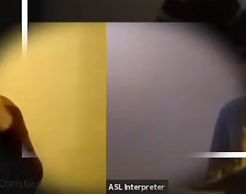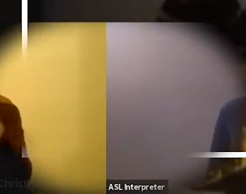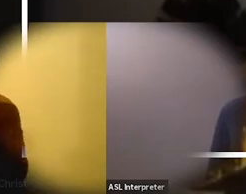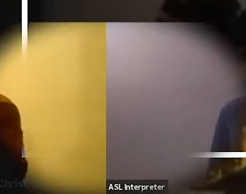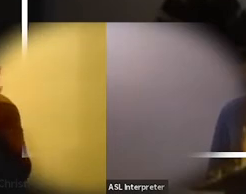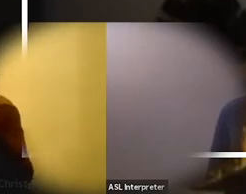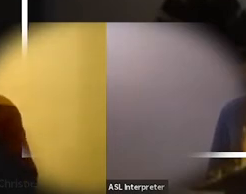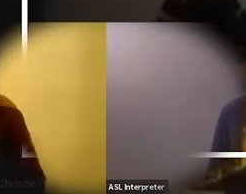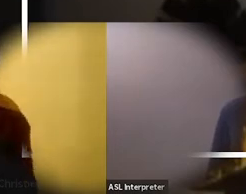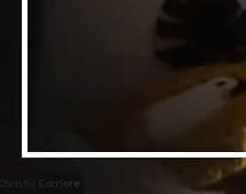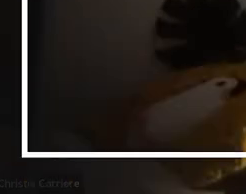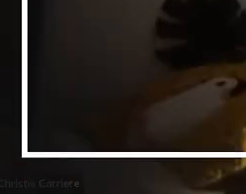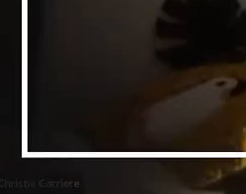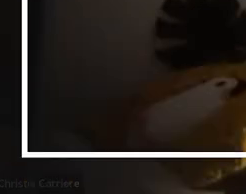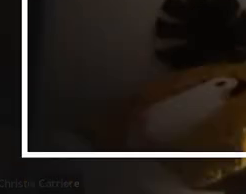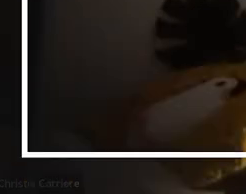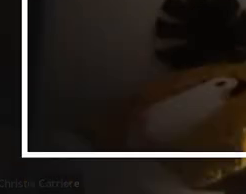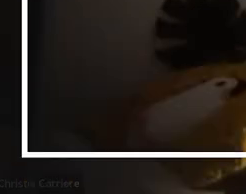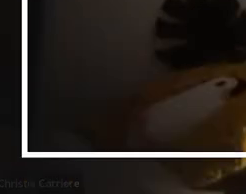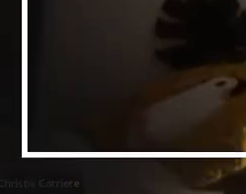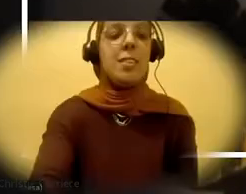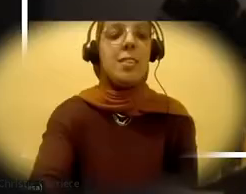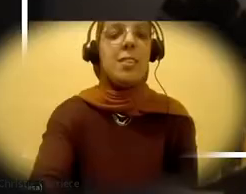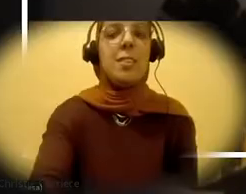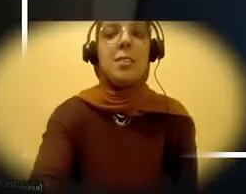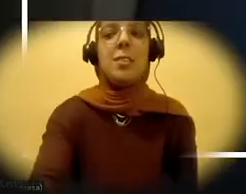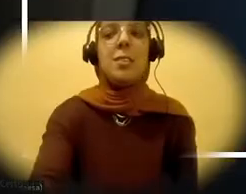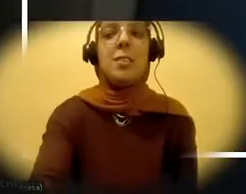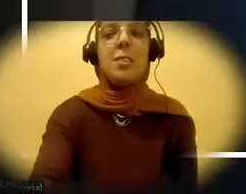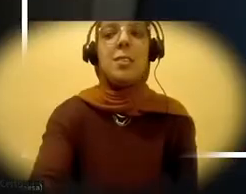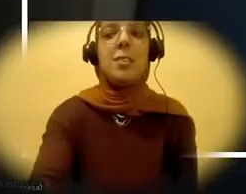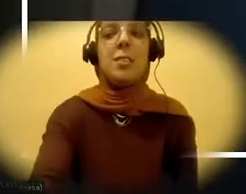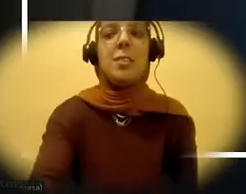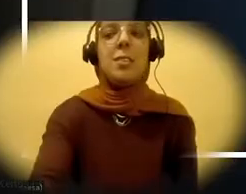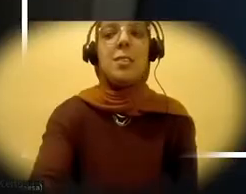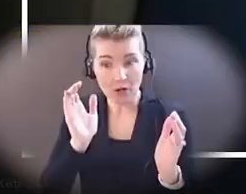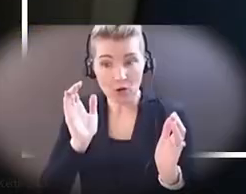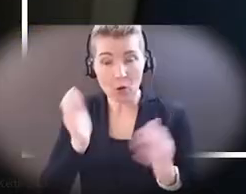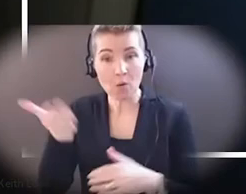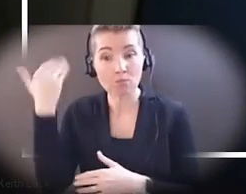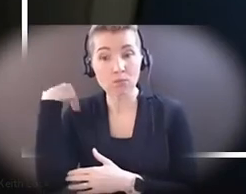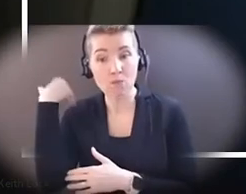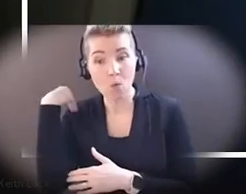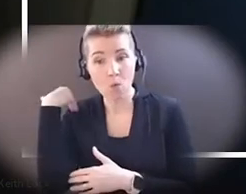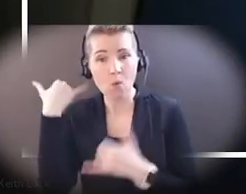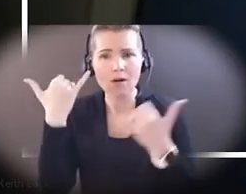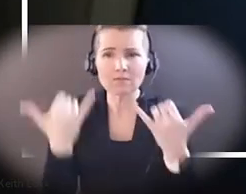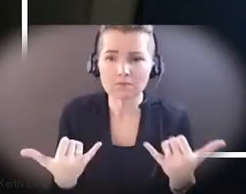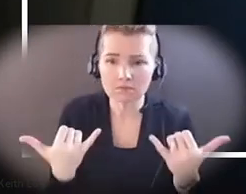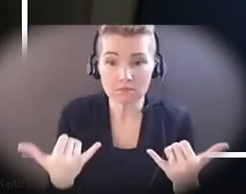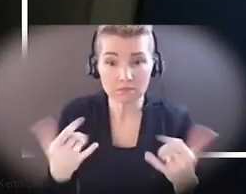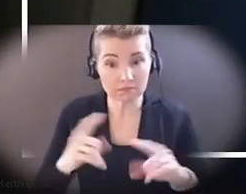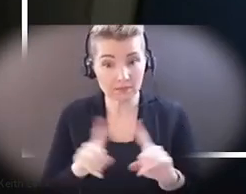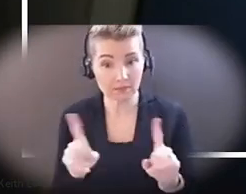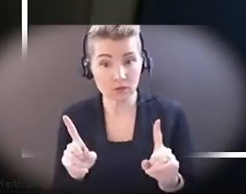between back then and now? Yeah, well, back then, because there was a lot of